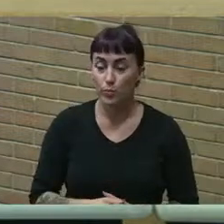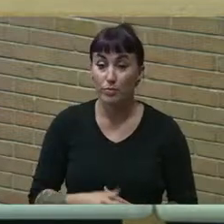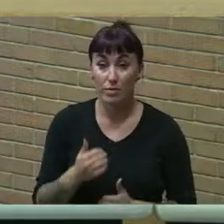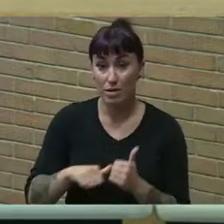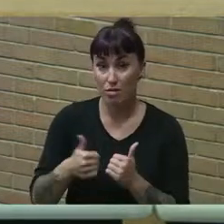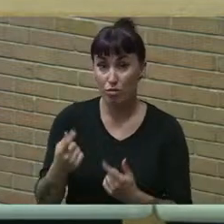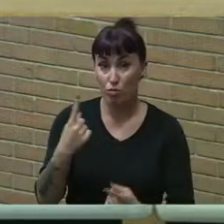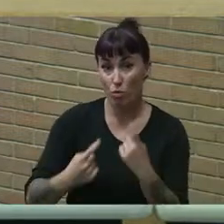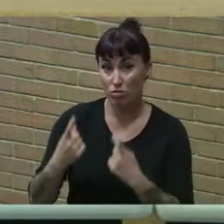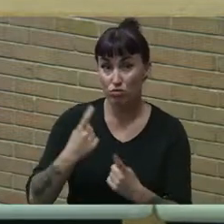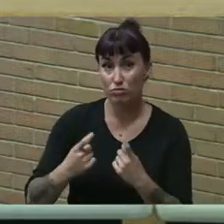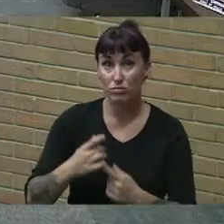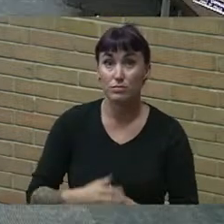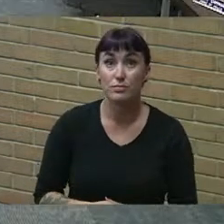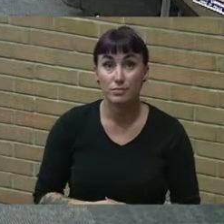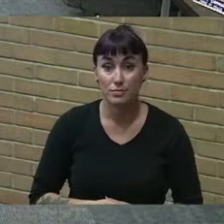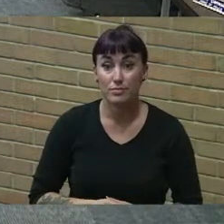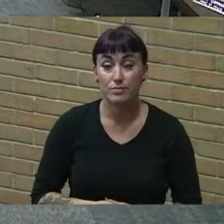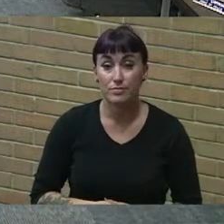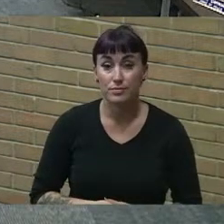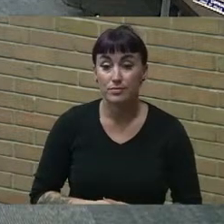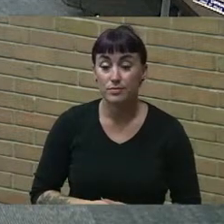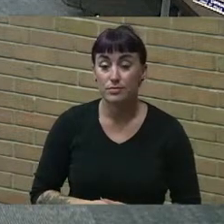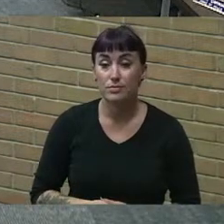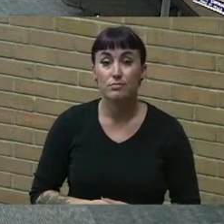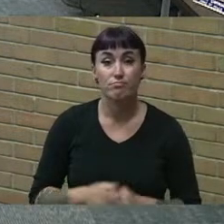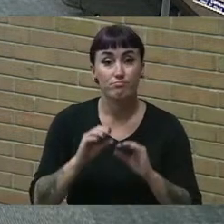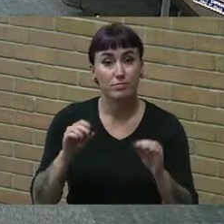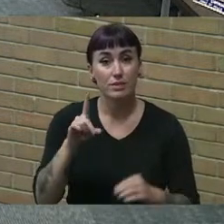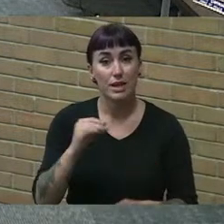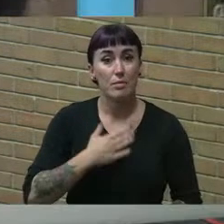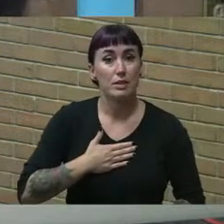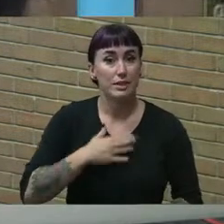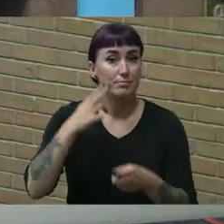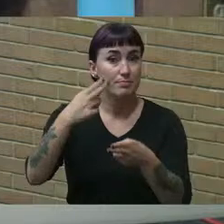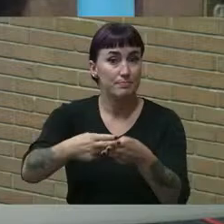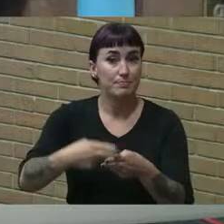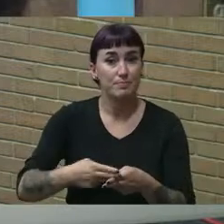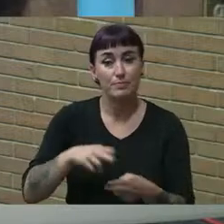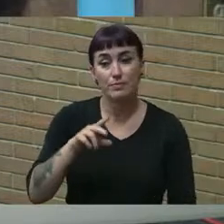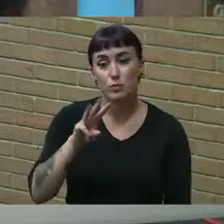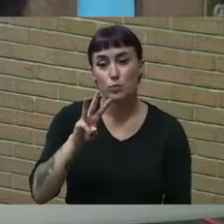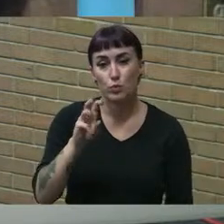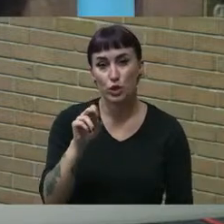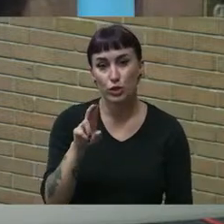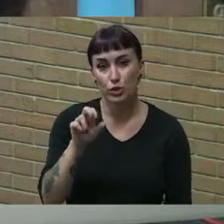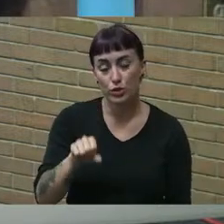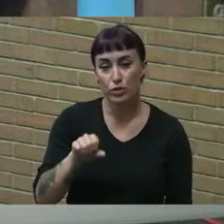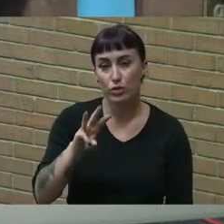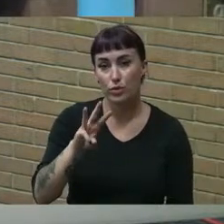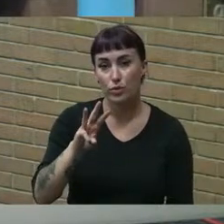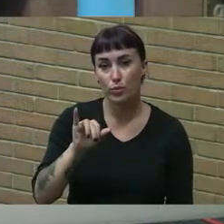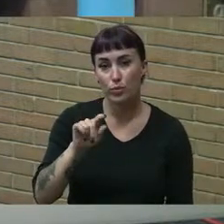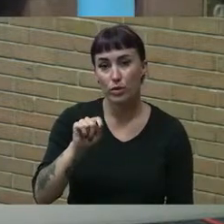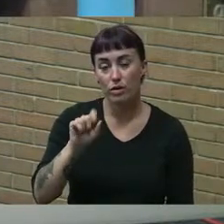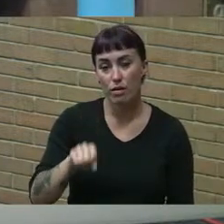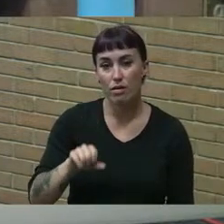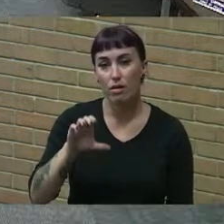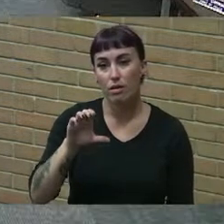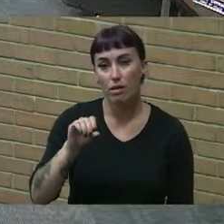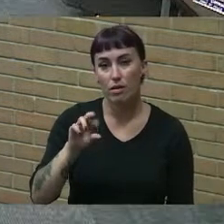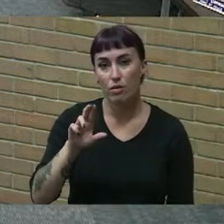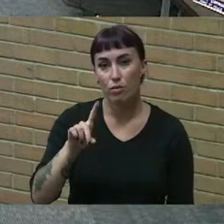Any other questions? Hearing none, Dan, please call the roll. Councilmember Werner? Aye. Councilmember Wilt?